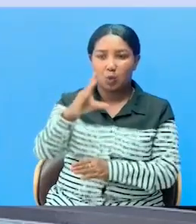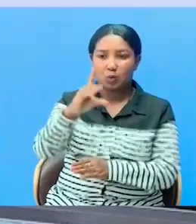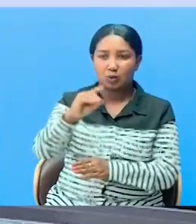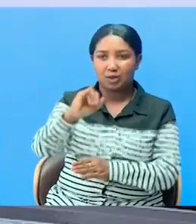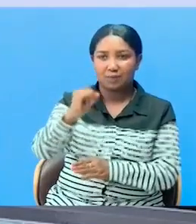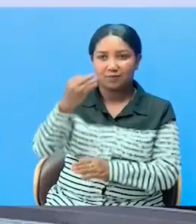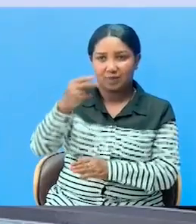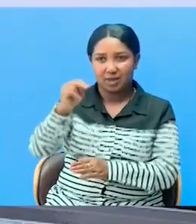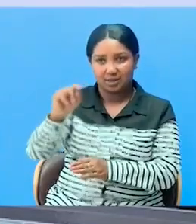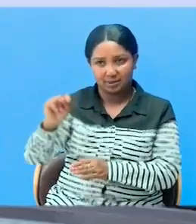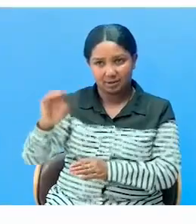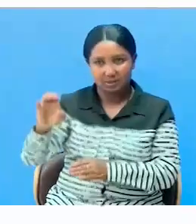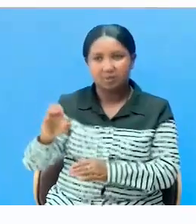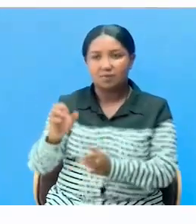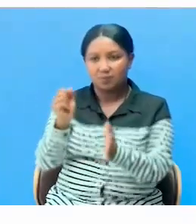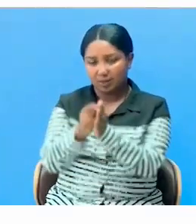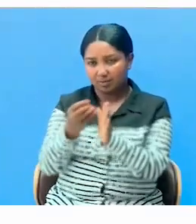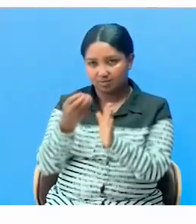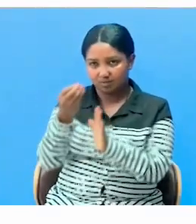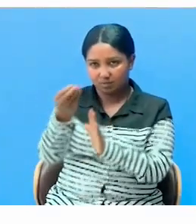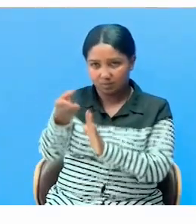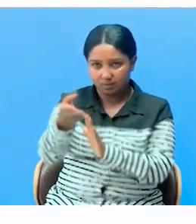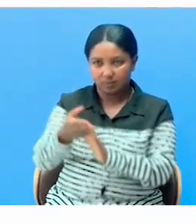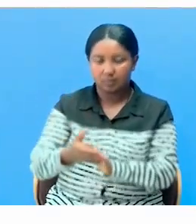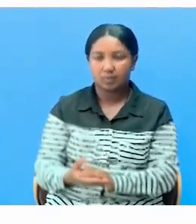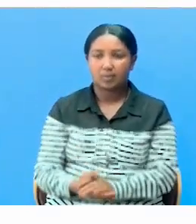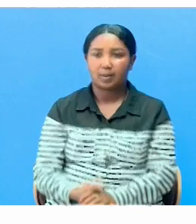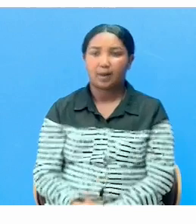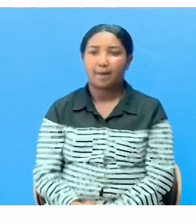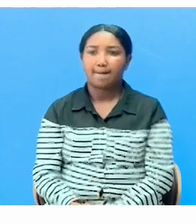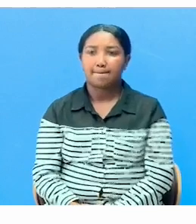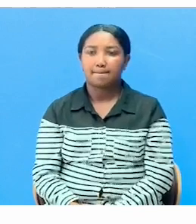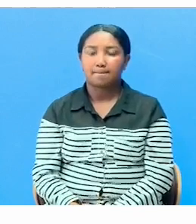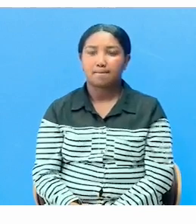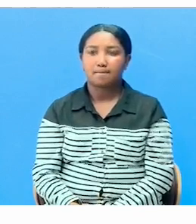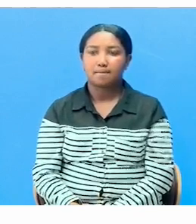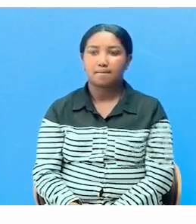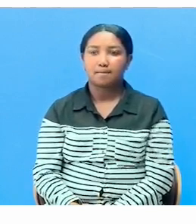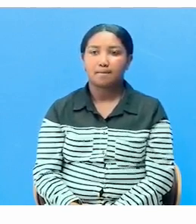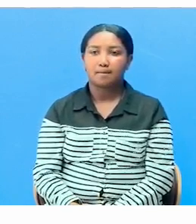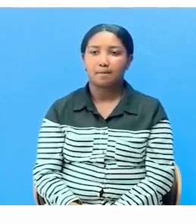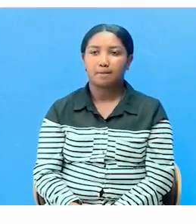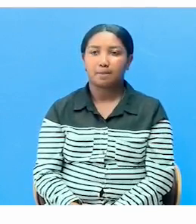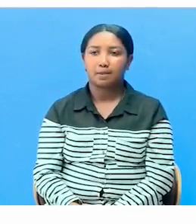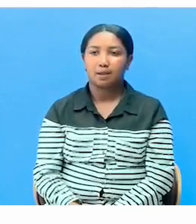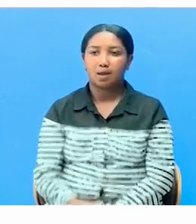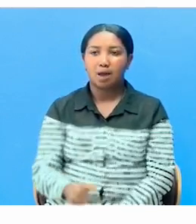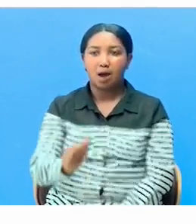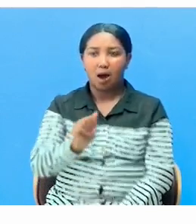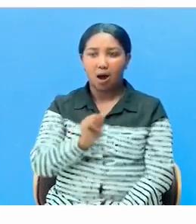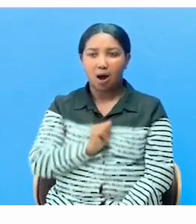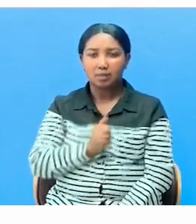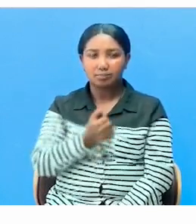For example, let me give one example. For example, I saw